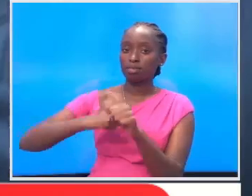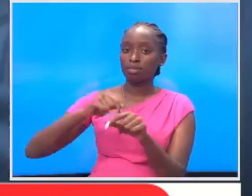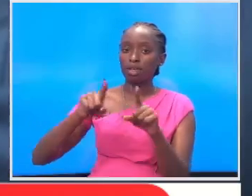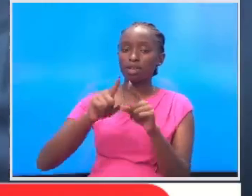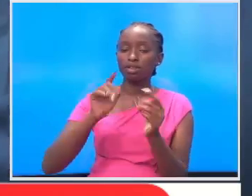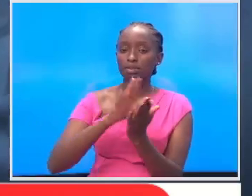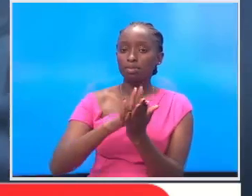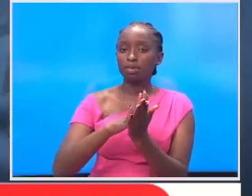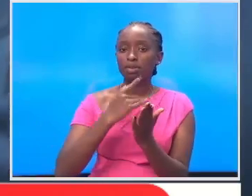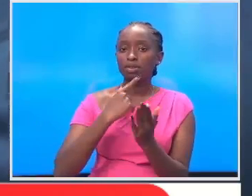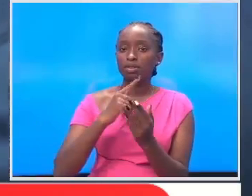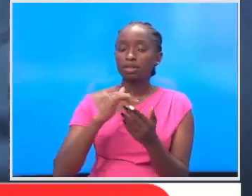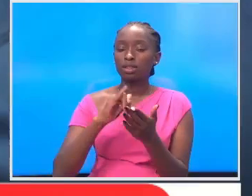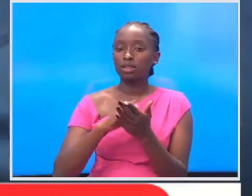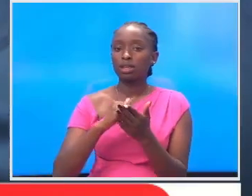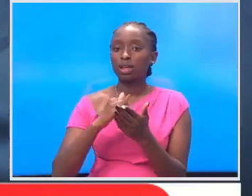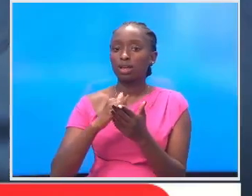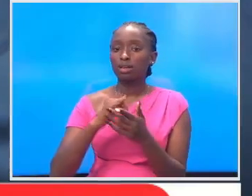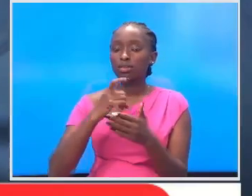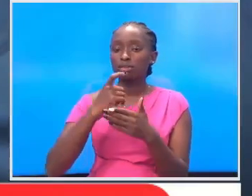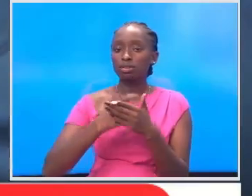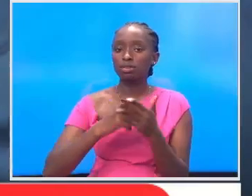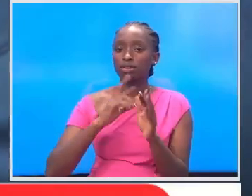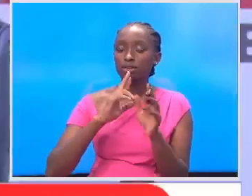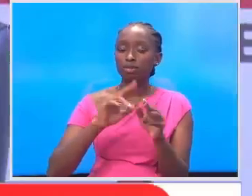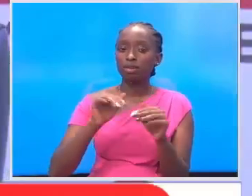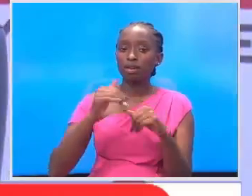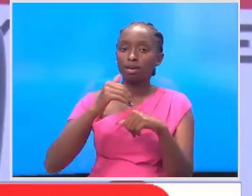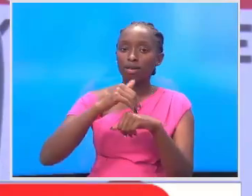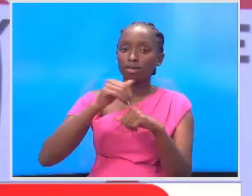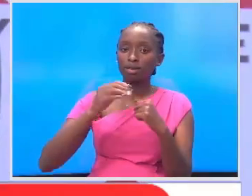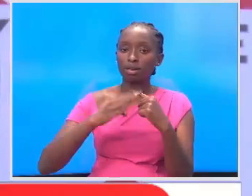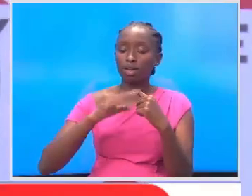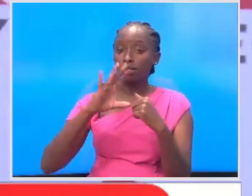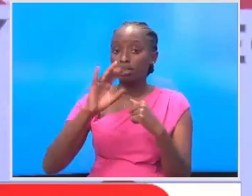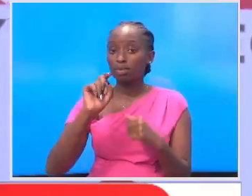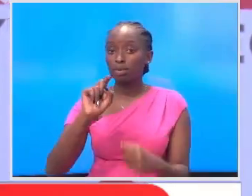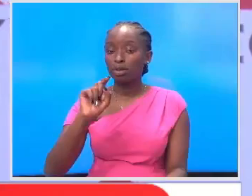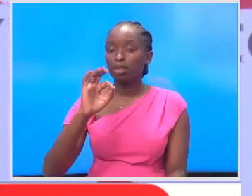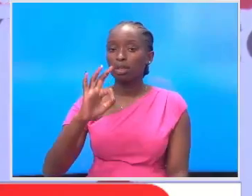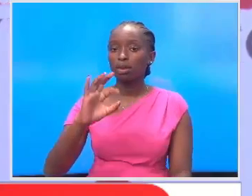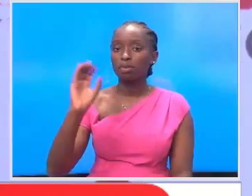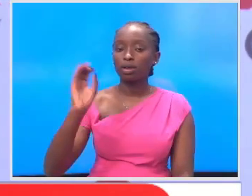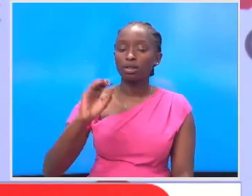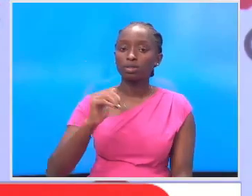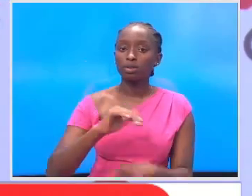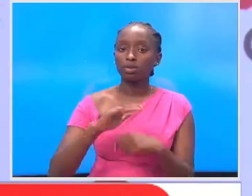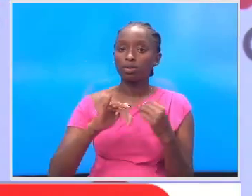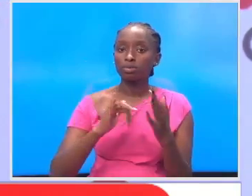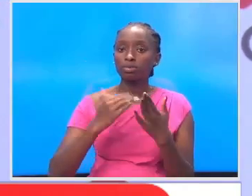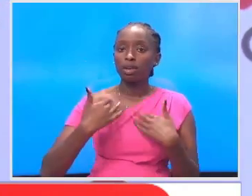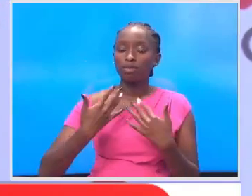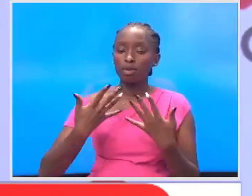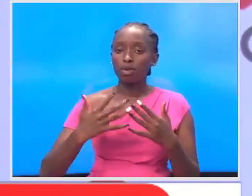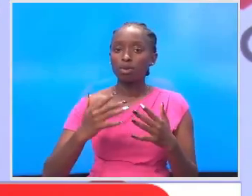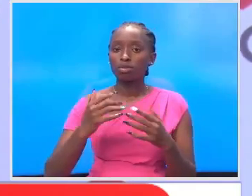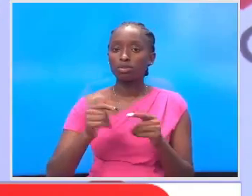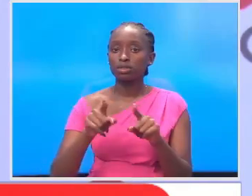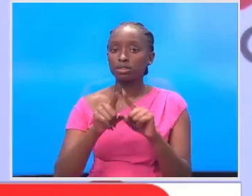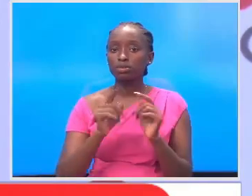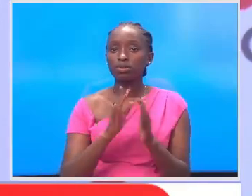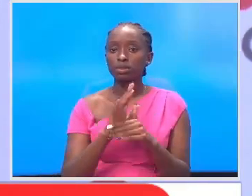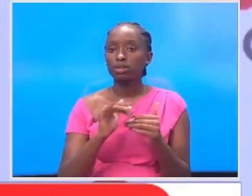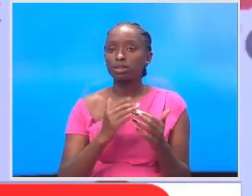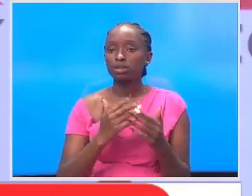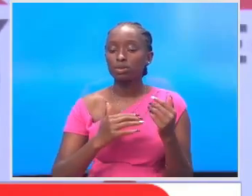profit was recorded at 19.3 billion shillings. Market losses equal to 16% have been netted